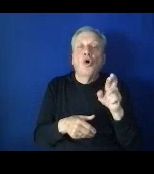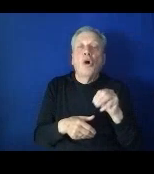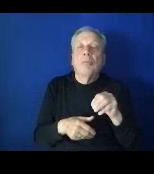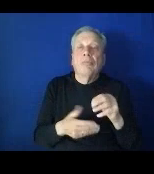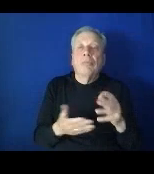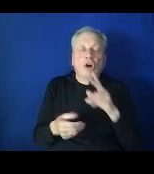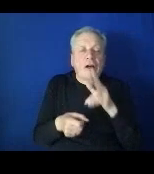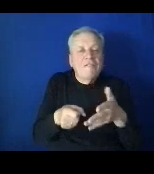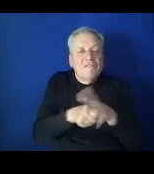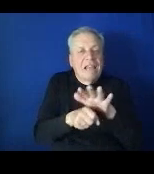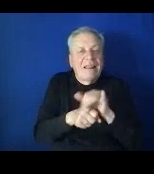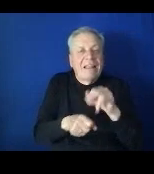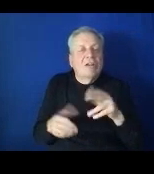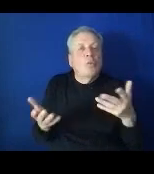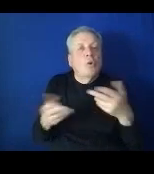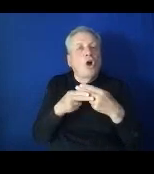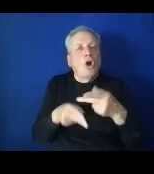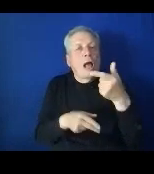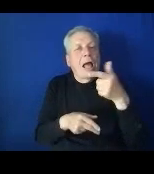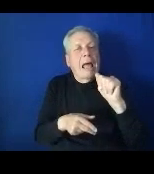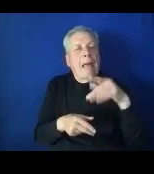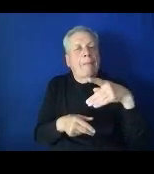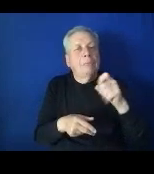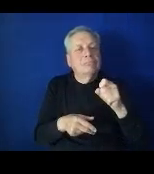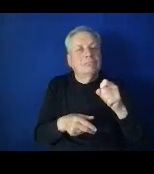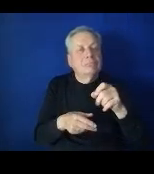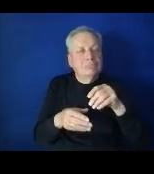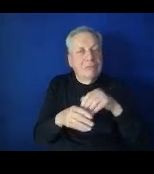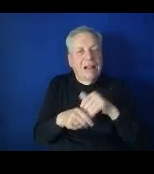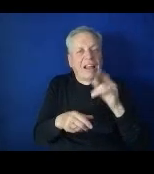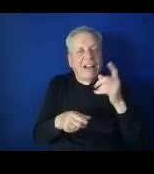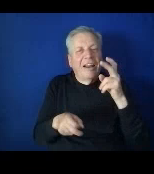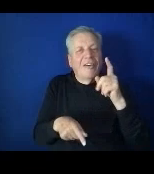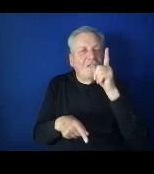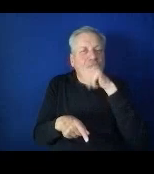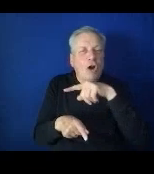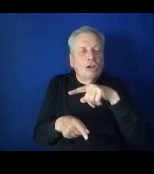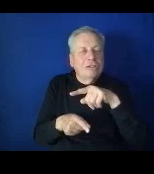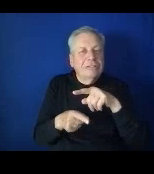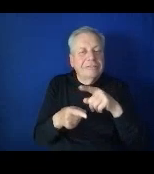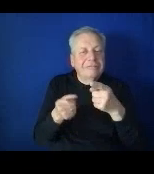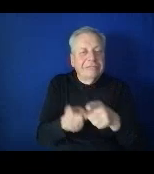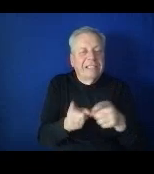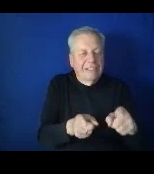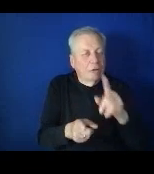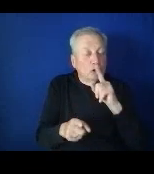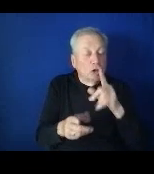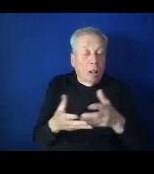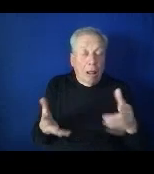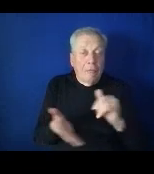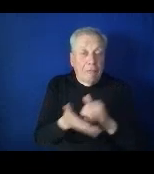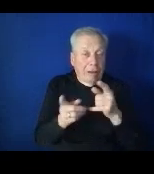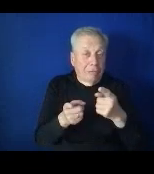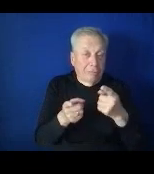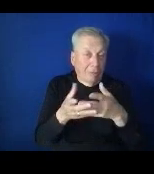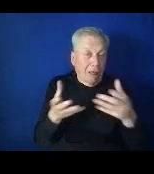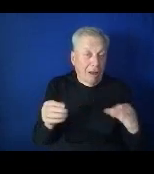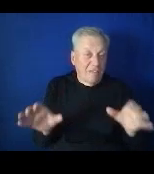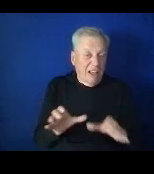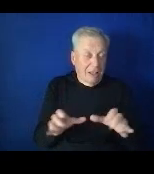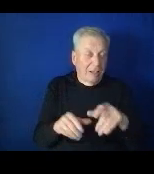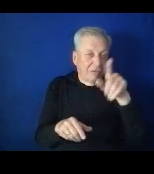filling in gaps as those faults rupture as this happens. And there's a lot of hydrothermal activity on the